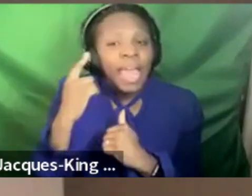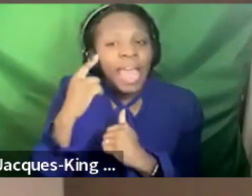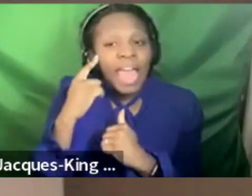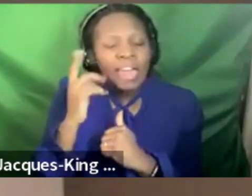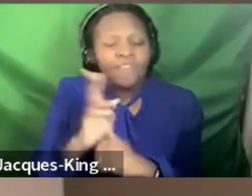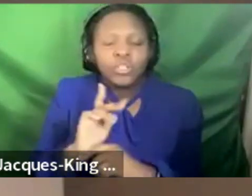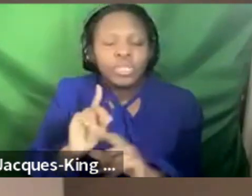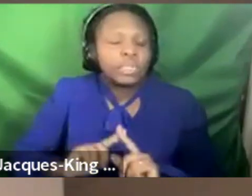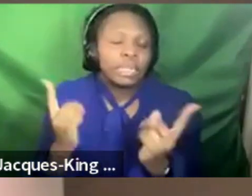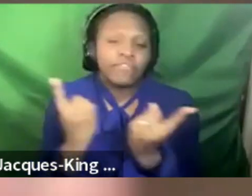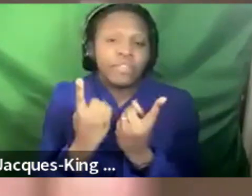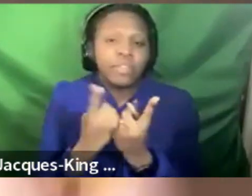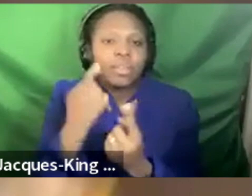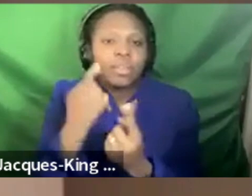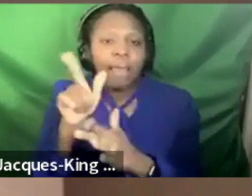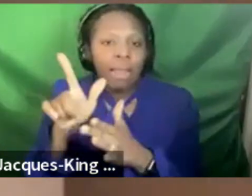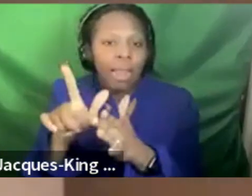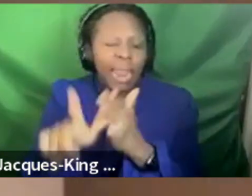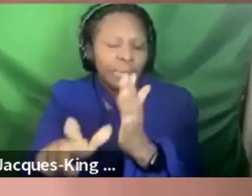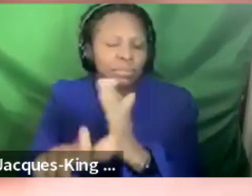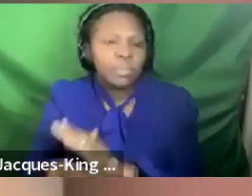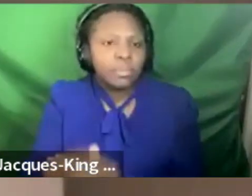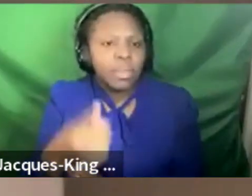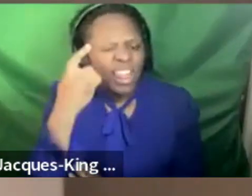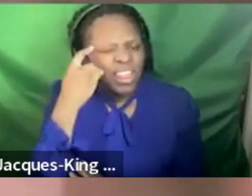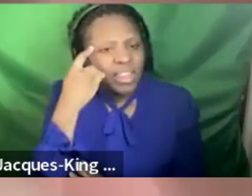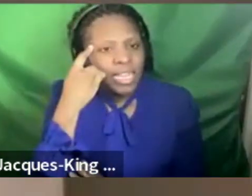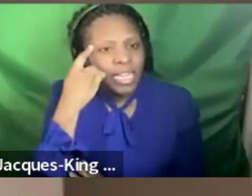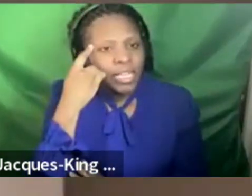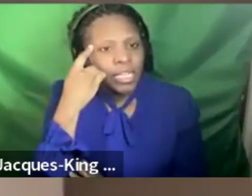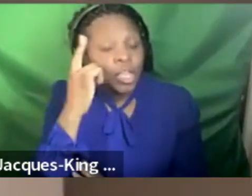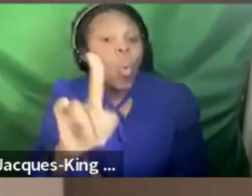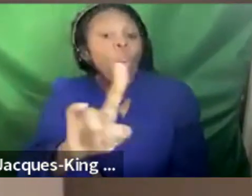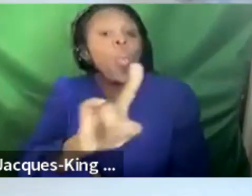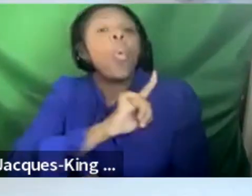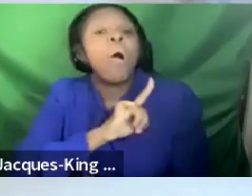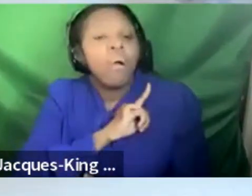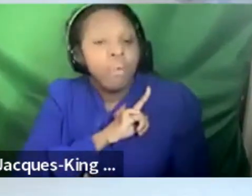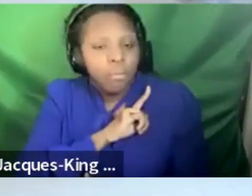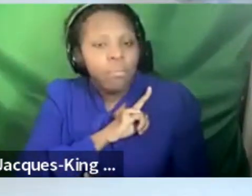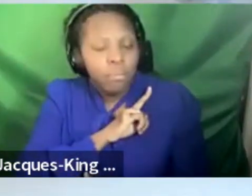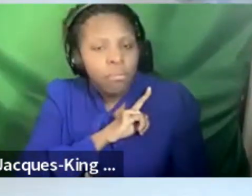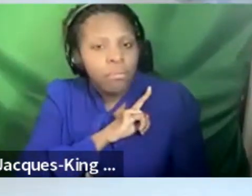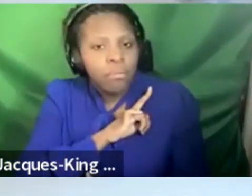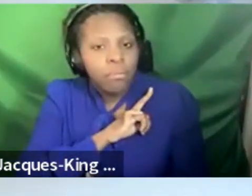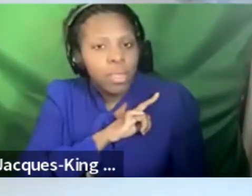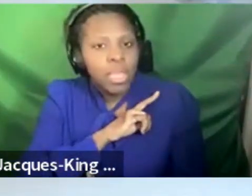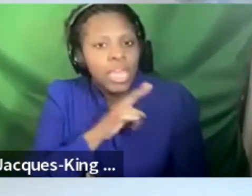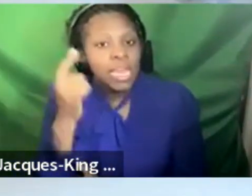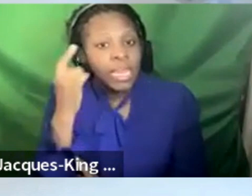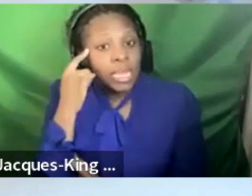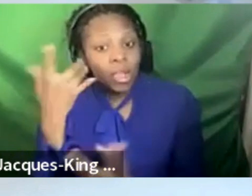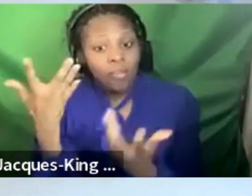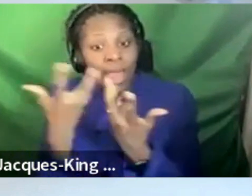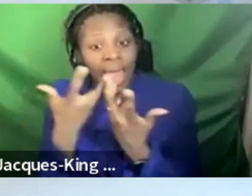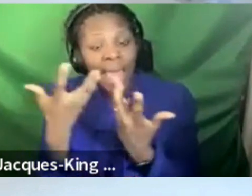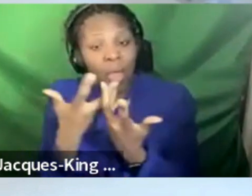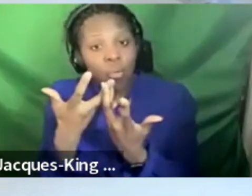voice, or head voice, but that's something else that can come later. I think it's about intention.